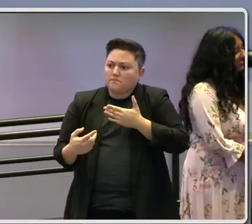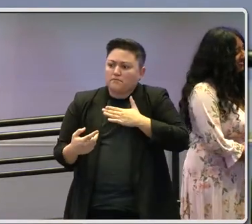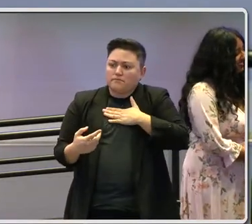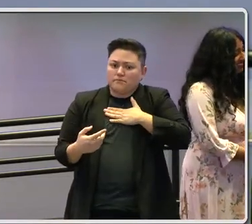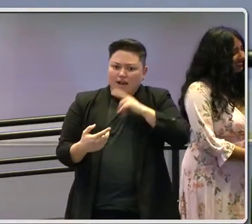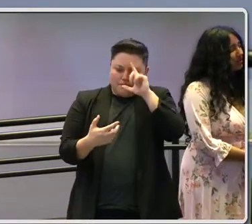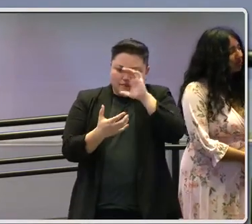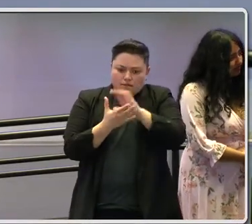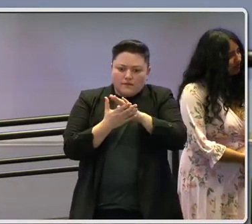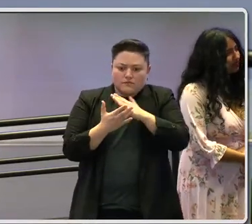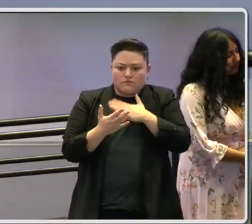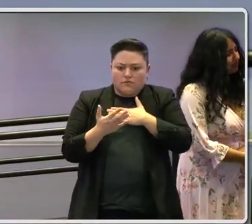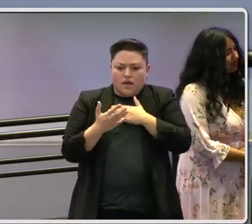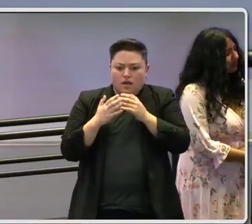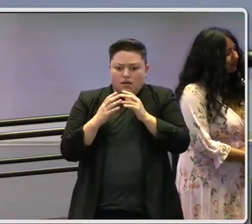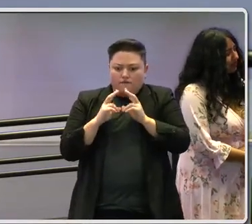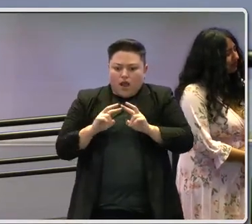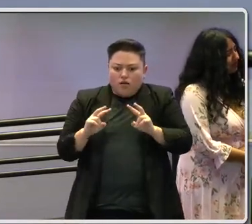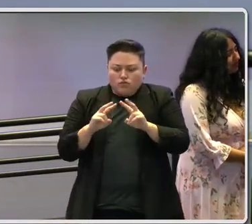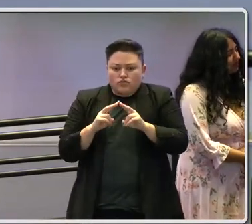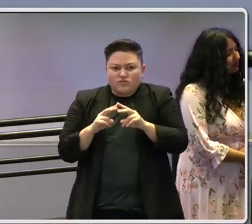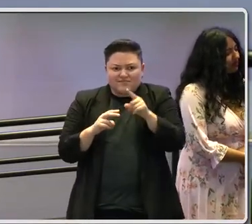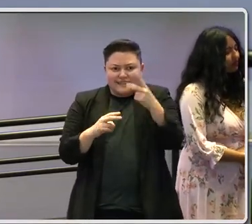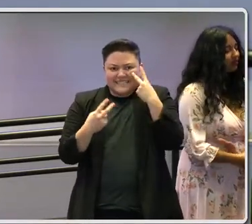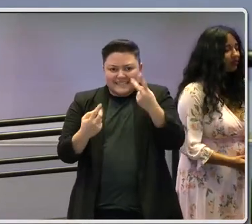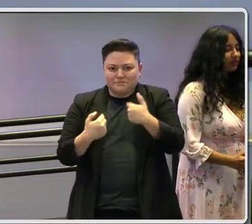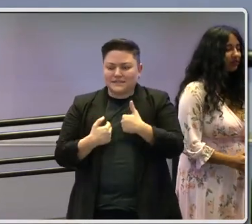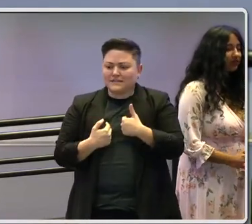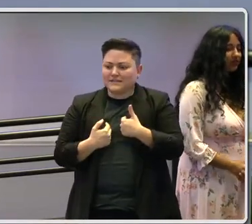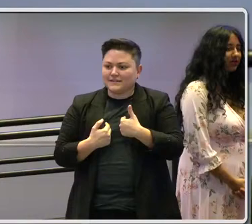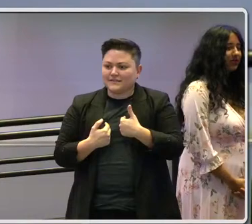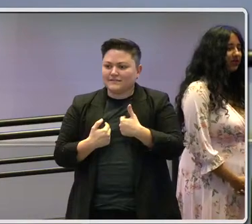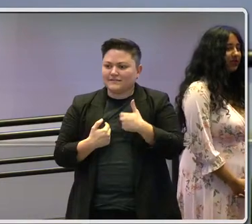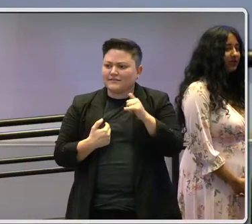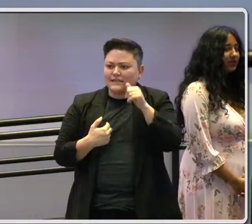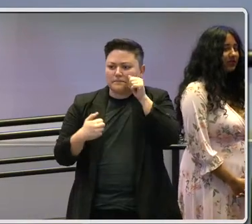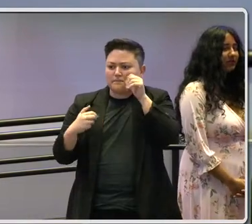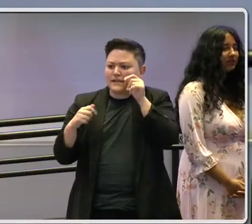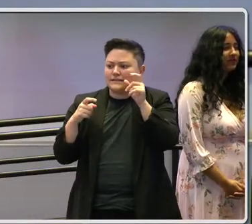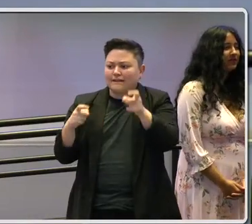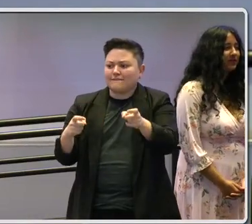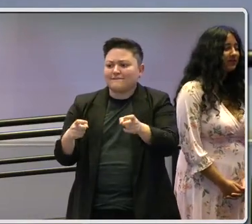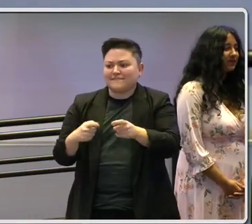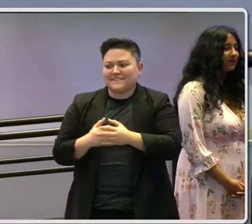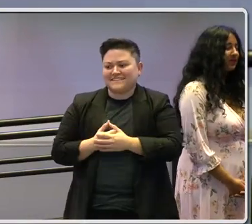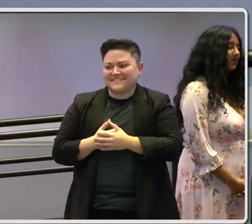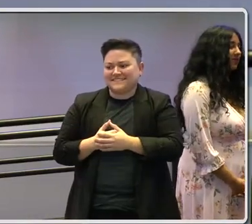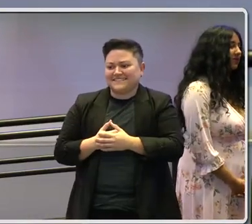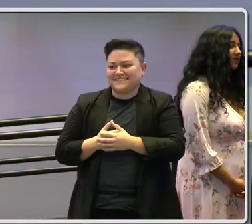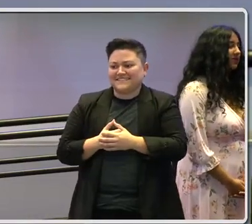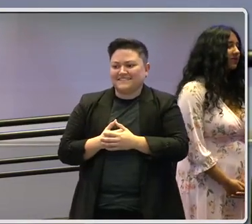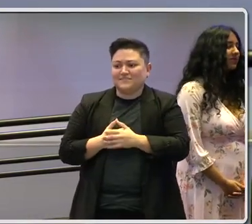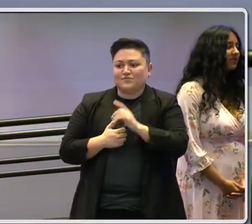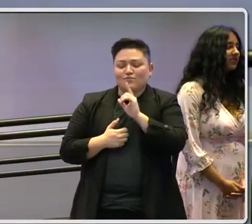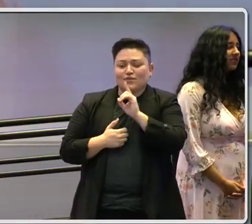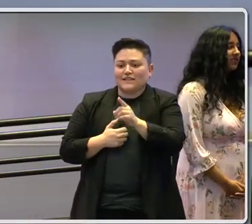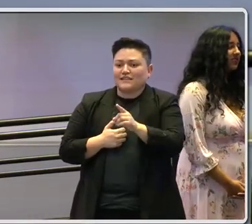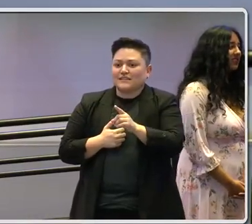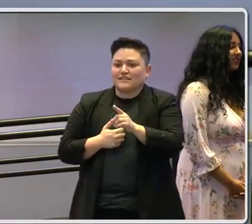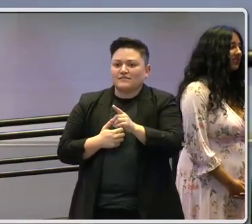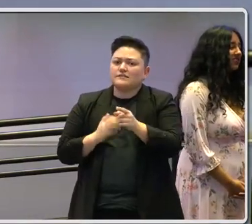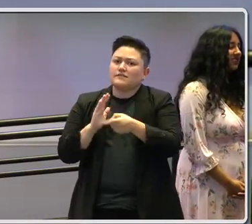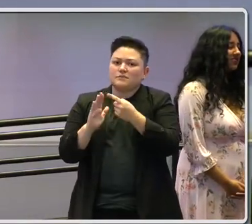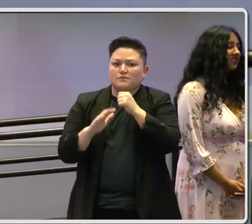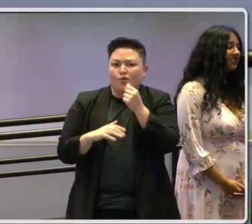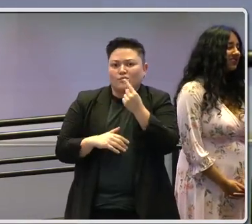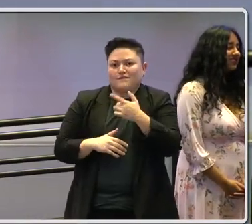you genuinely are. I think that's an amazing gift. And quite frankly, I didn't always feel